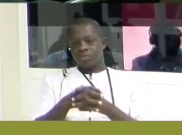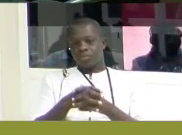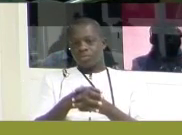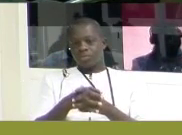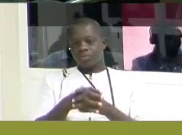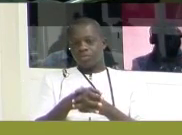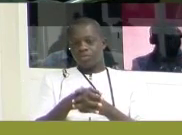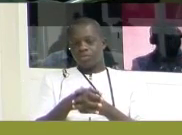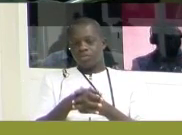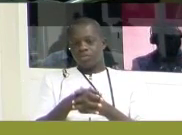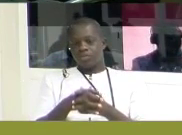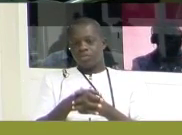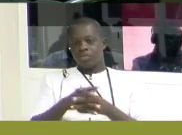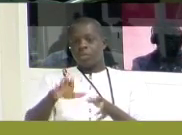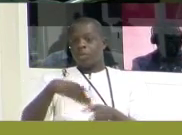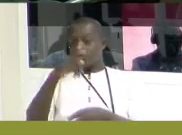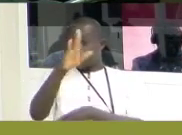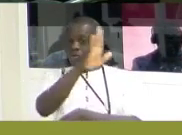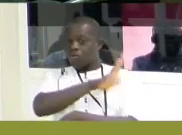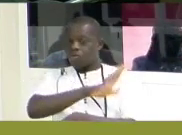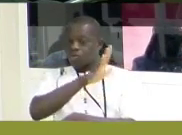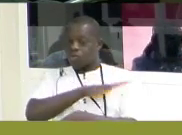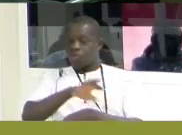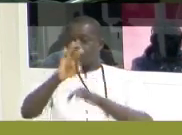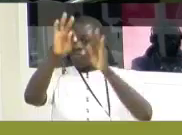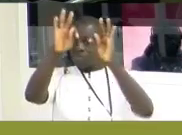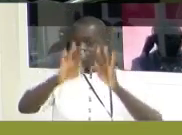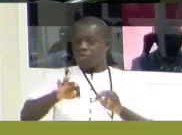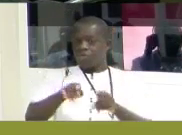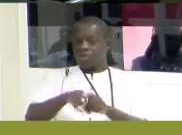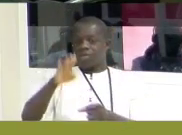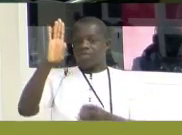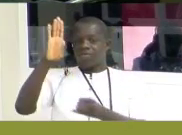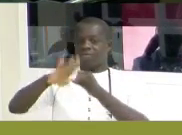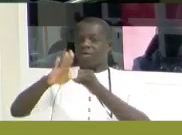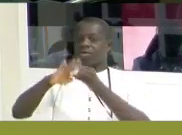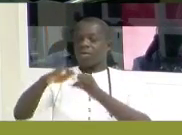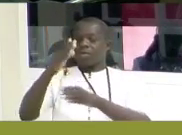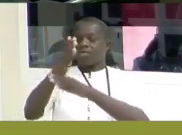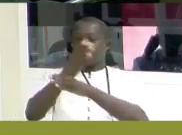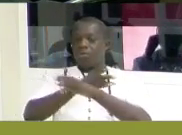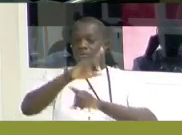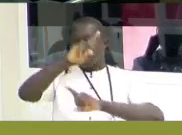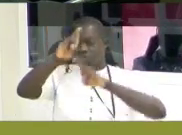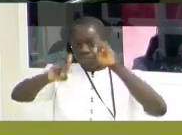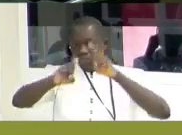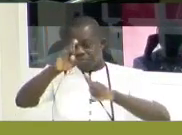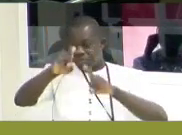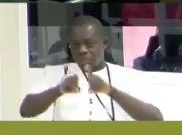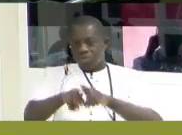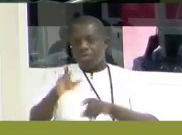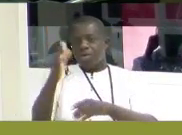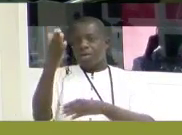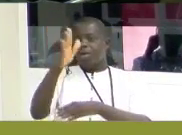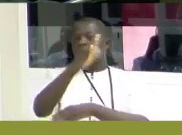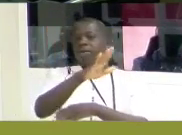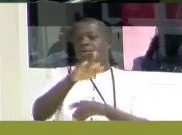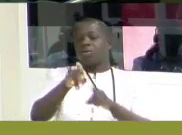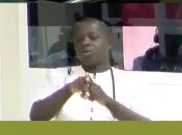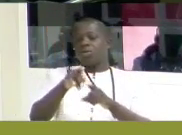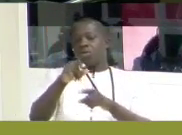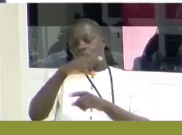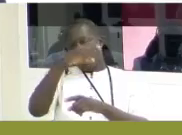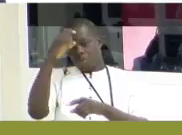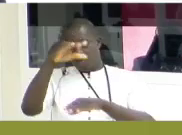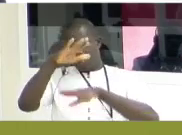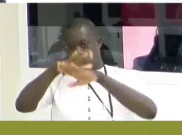conclusion, that is Musa Jame, even before you were being questioned, before any investigative work had been done on you? You were branded as the main